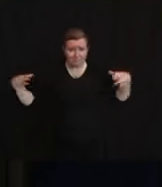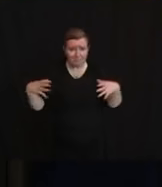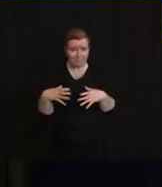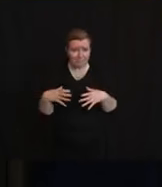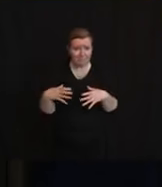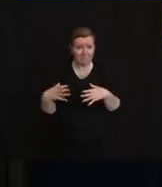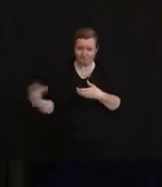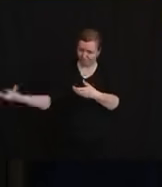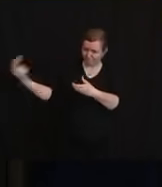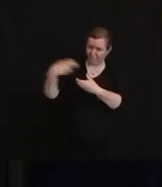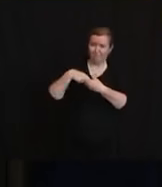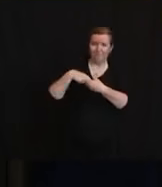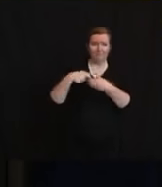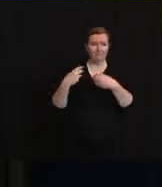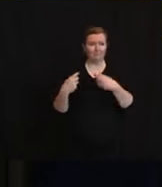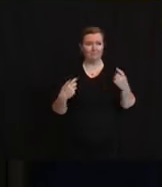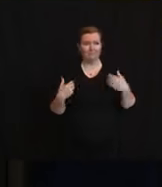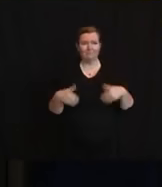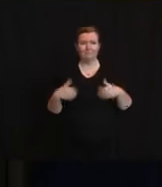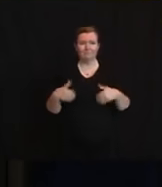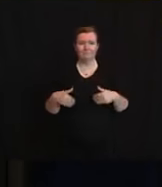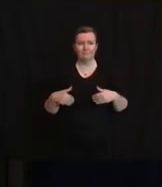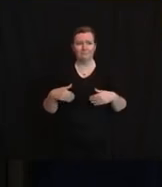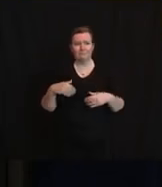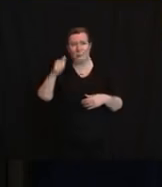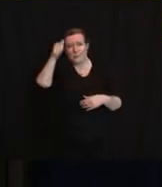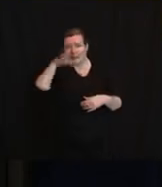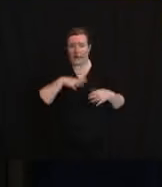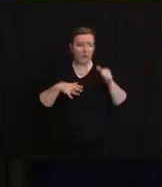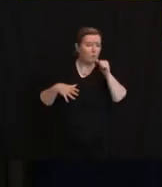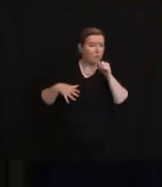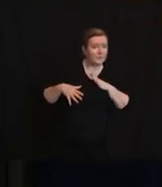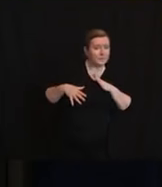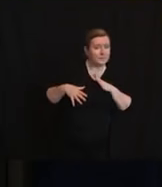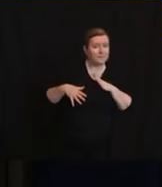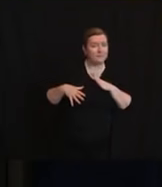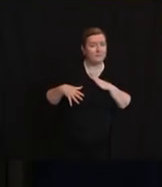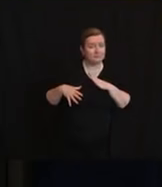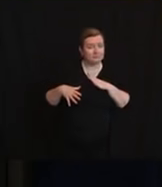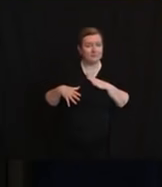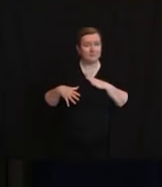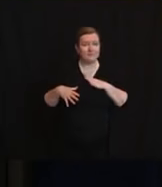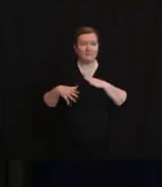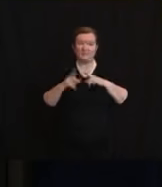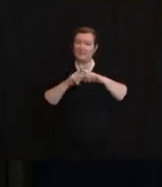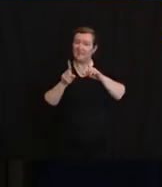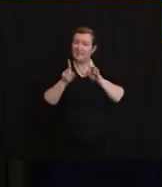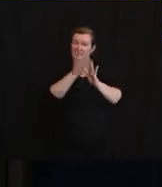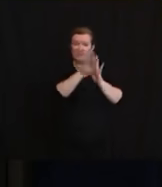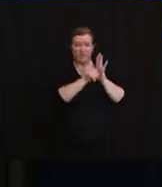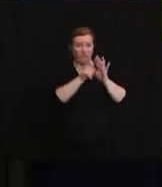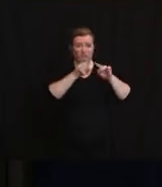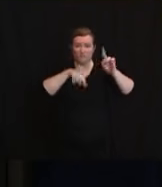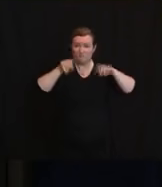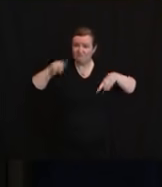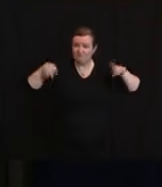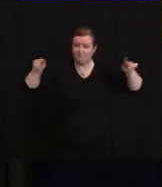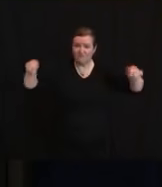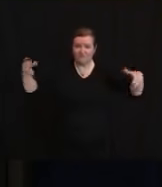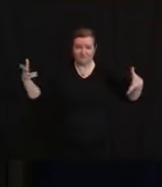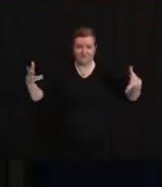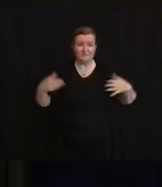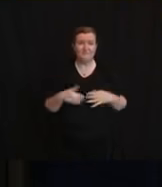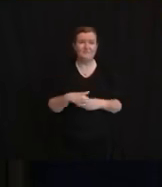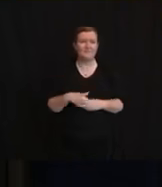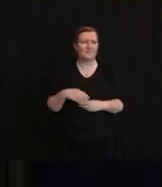presentation, and it includes men and women from many races, many backgrounds, and those with